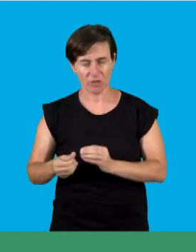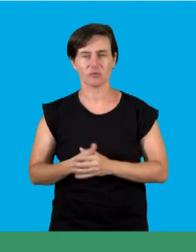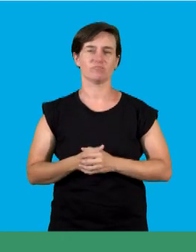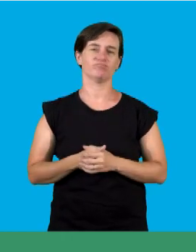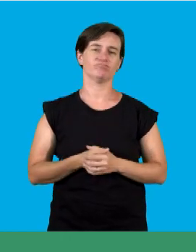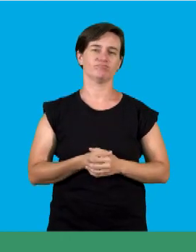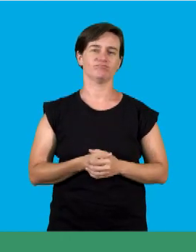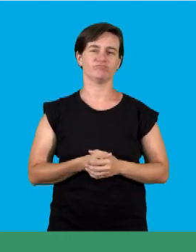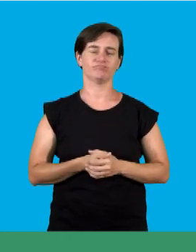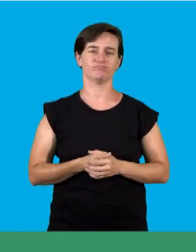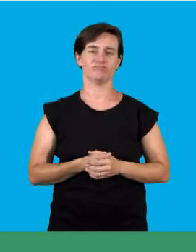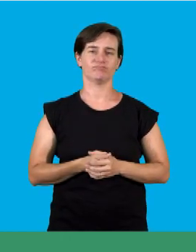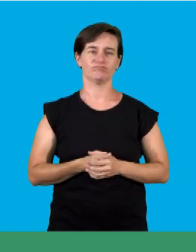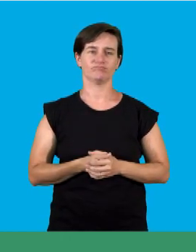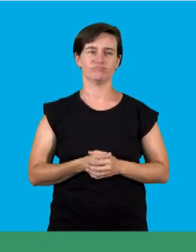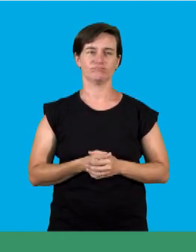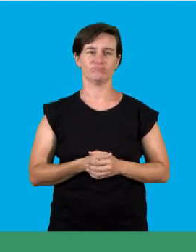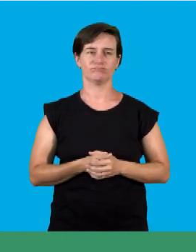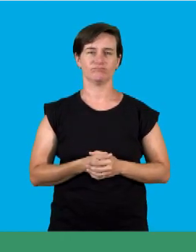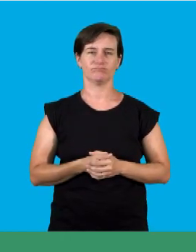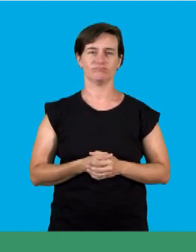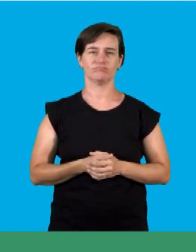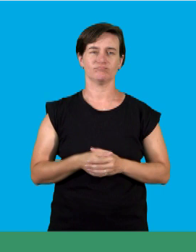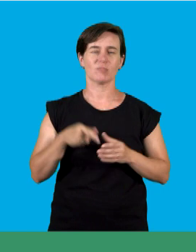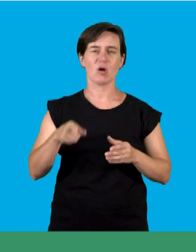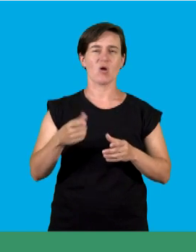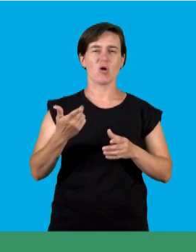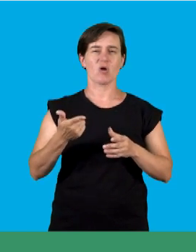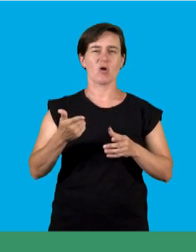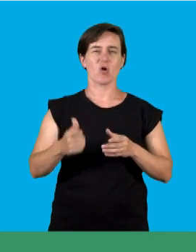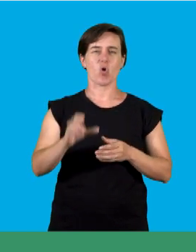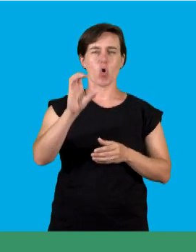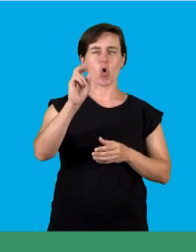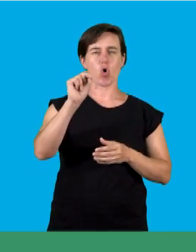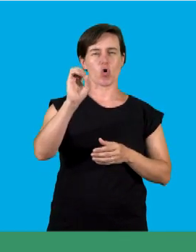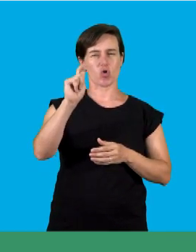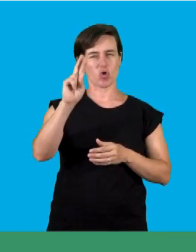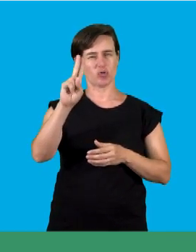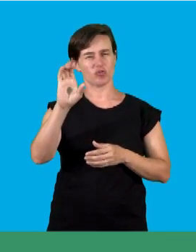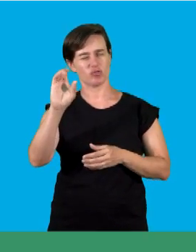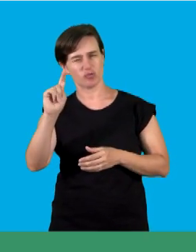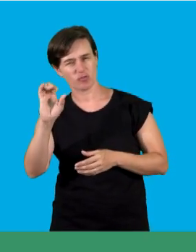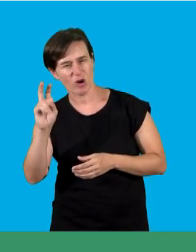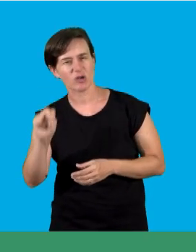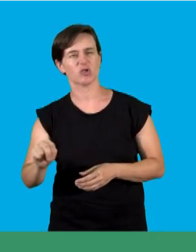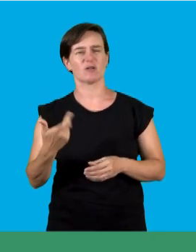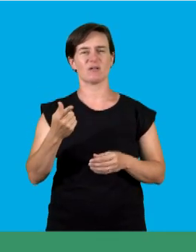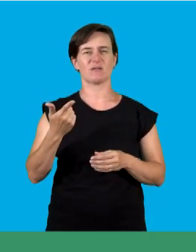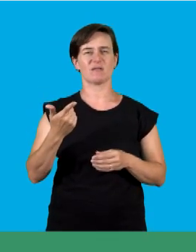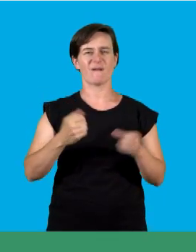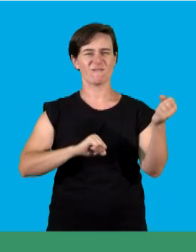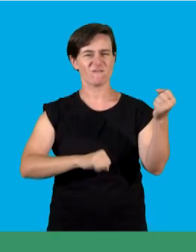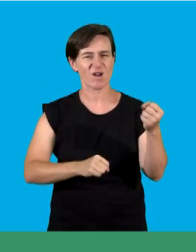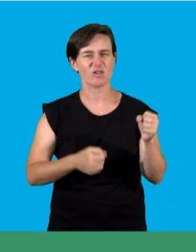manufacturing. You will find the construction. You will find the factories,